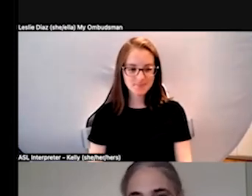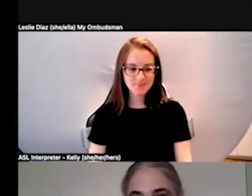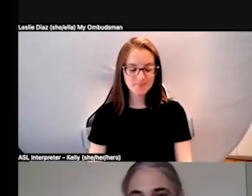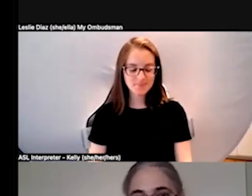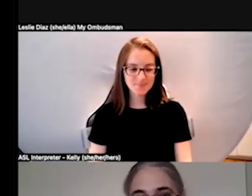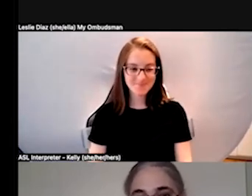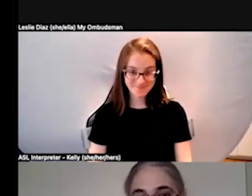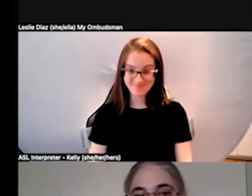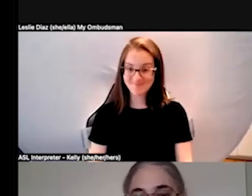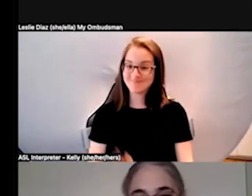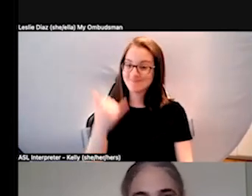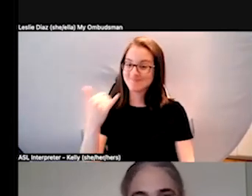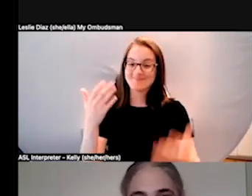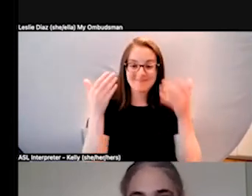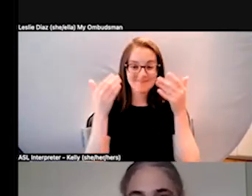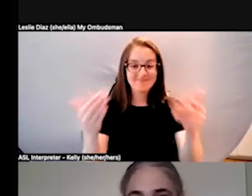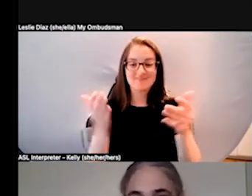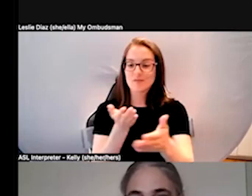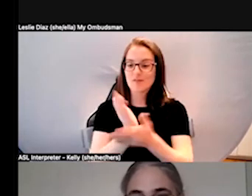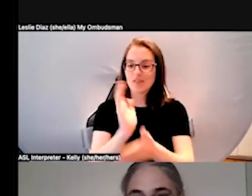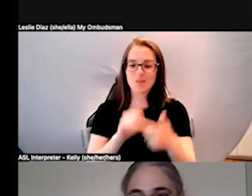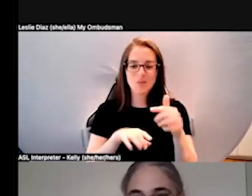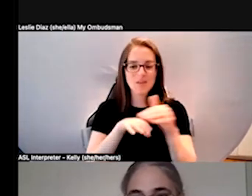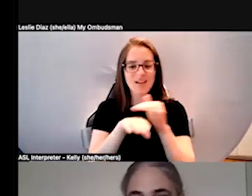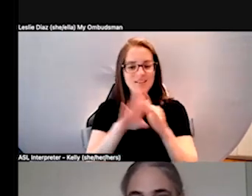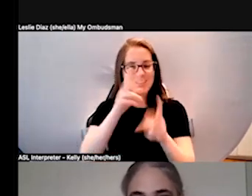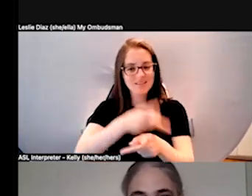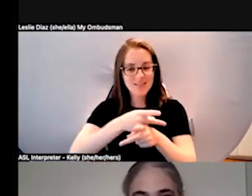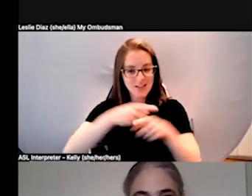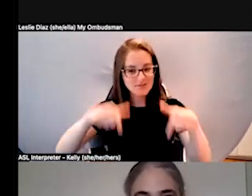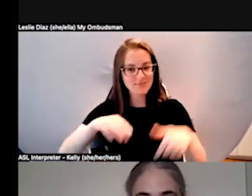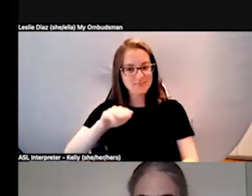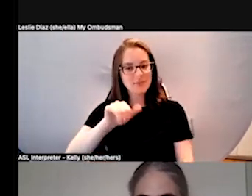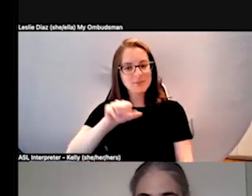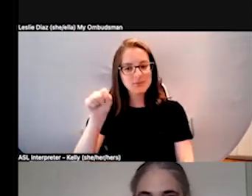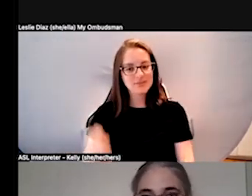little bit more about right to access care in Massachusetts.